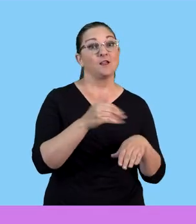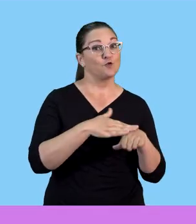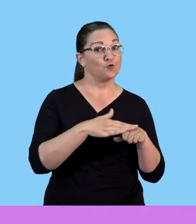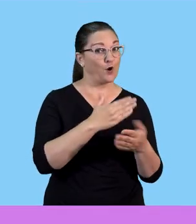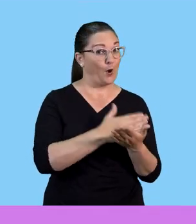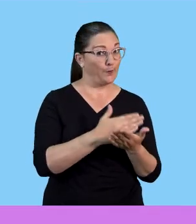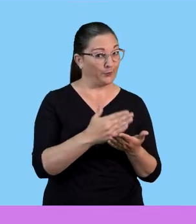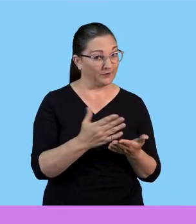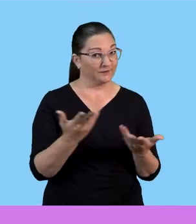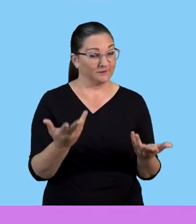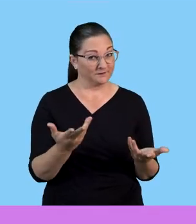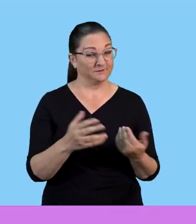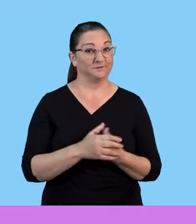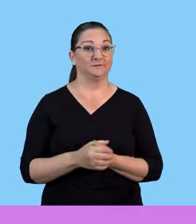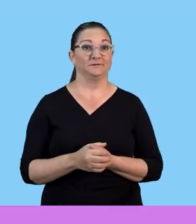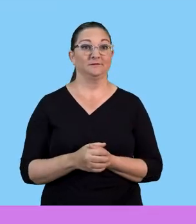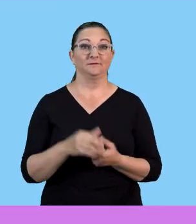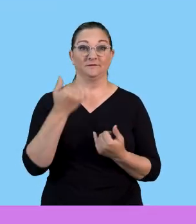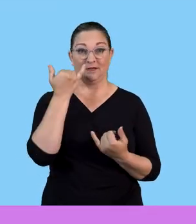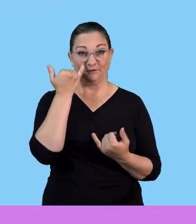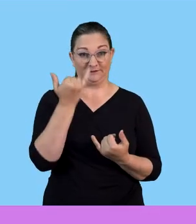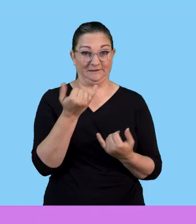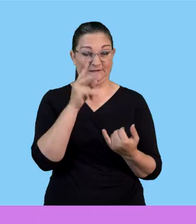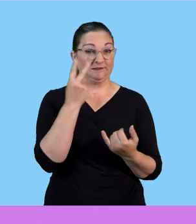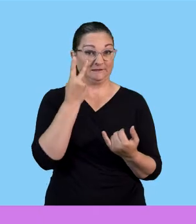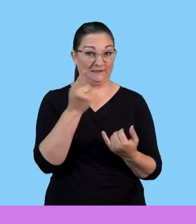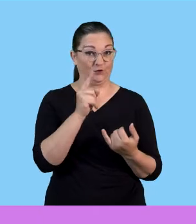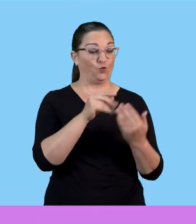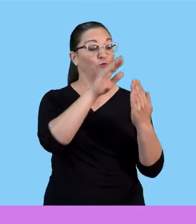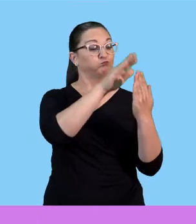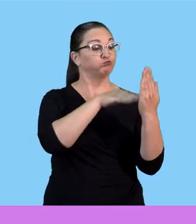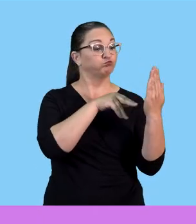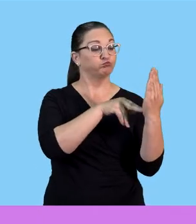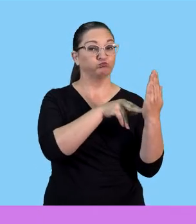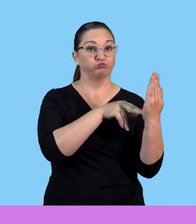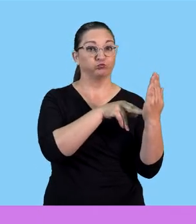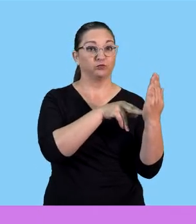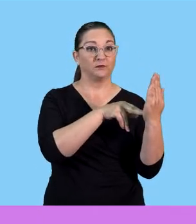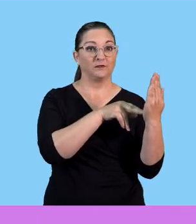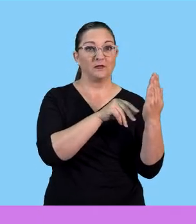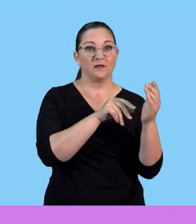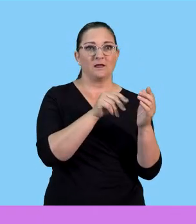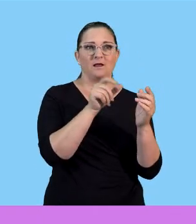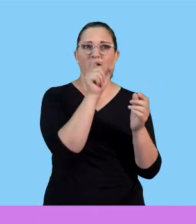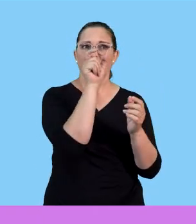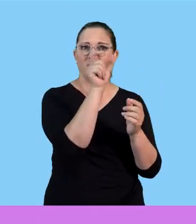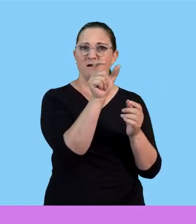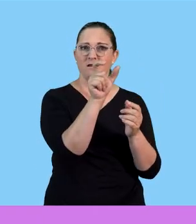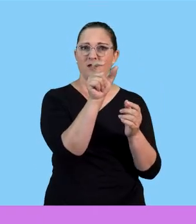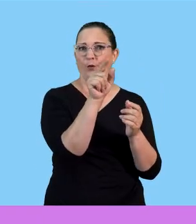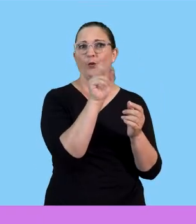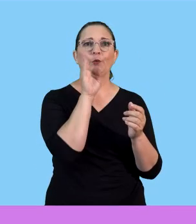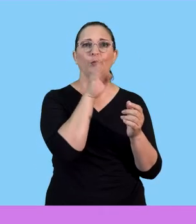and brown bread. So let's look at the till slip. The rice doesn't have a